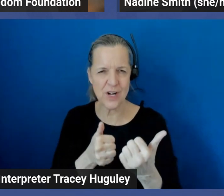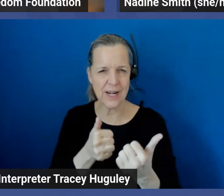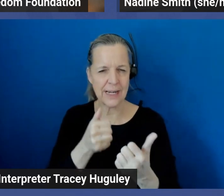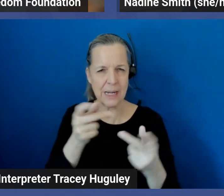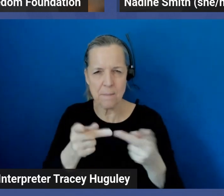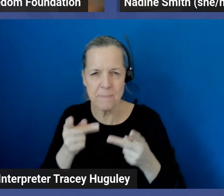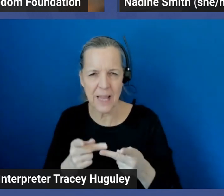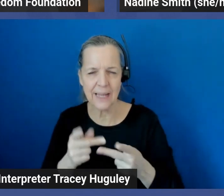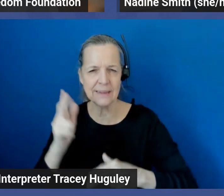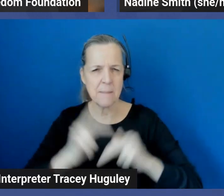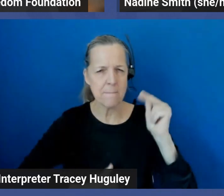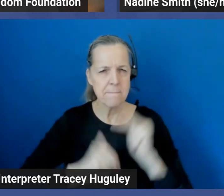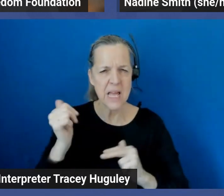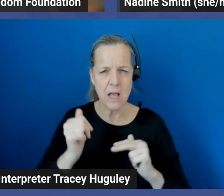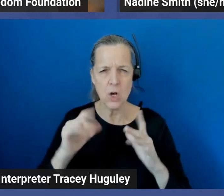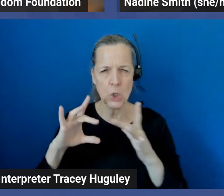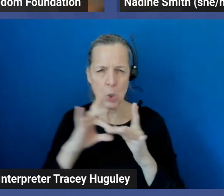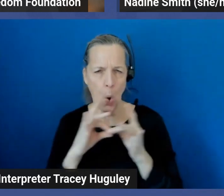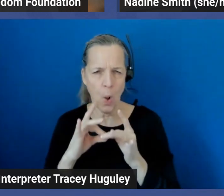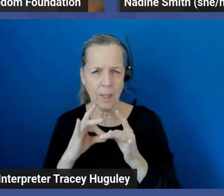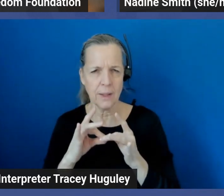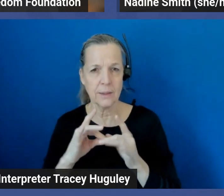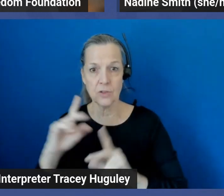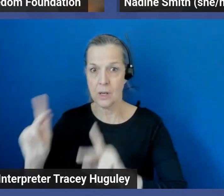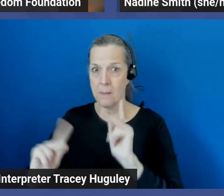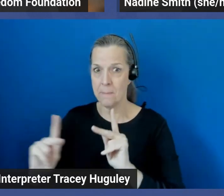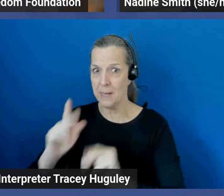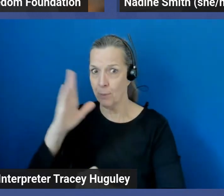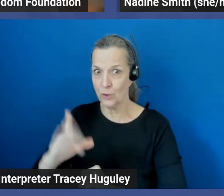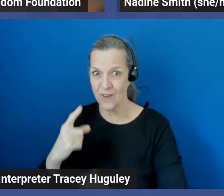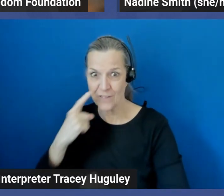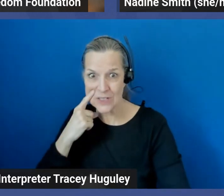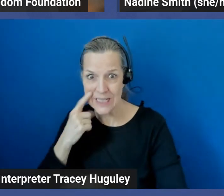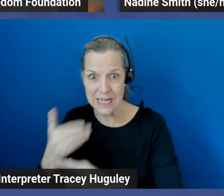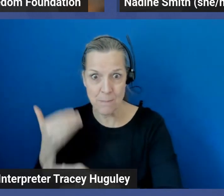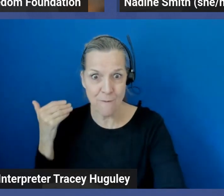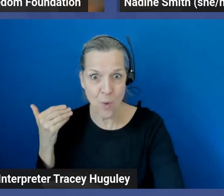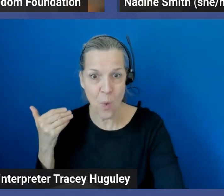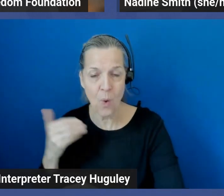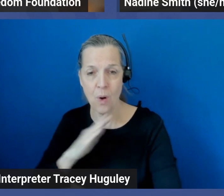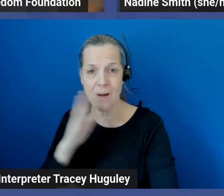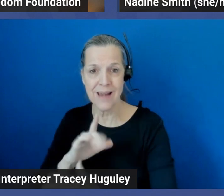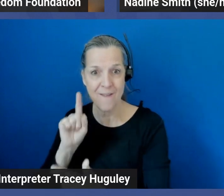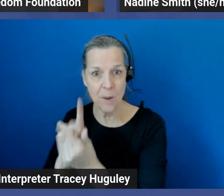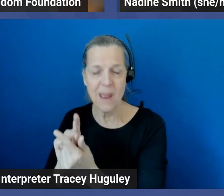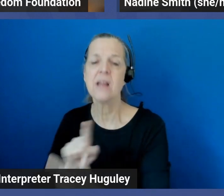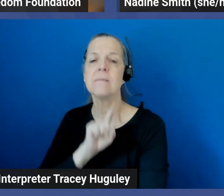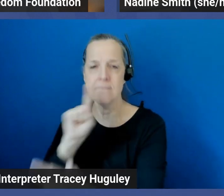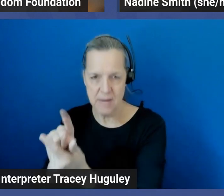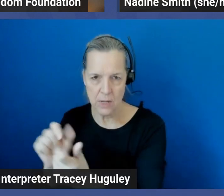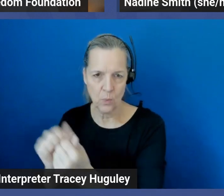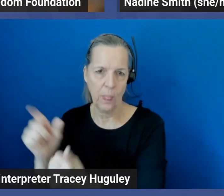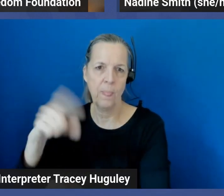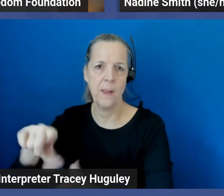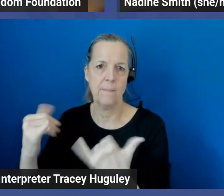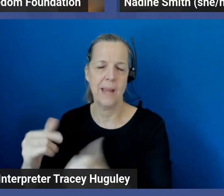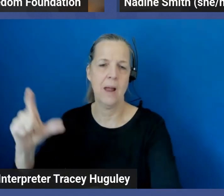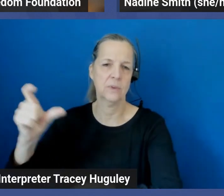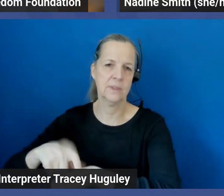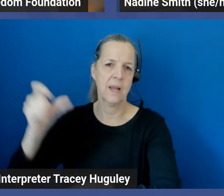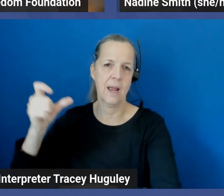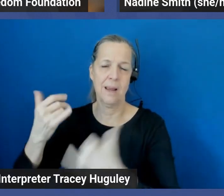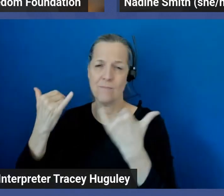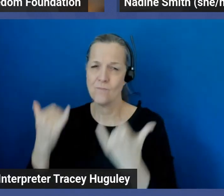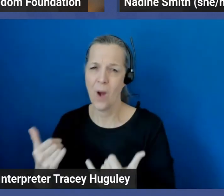unprecedented coalitions. There may be people that you've never laid eyes on before, you've never met with. Now's the time, because this is